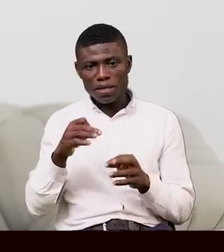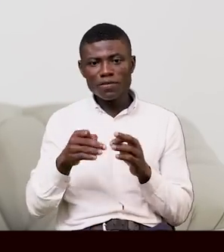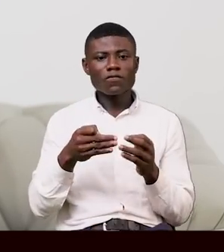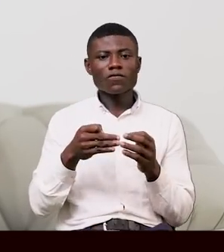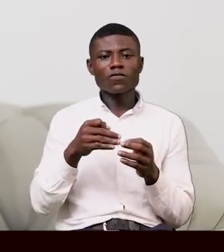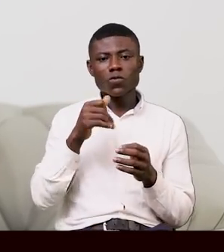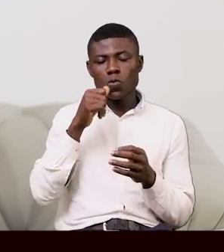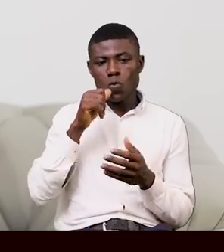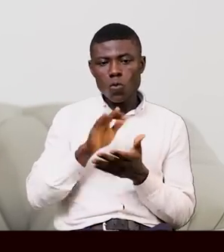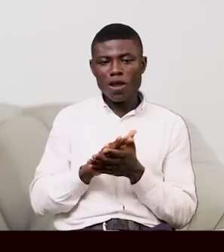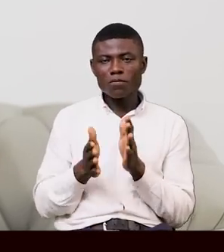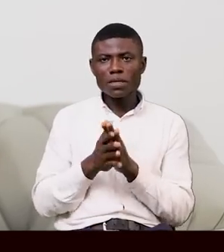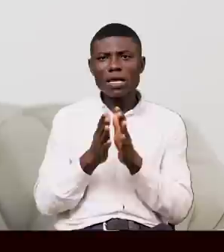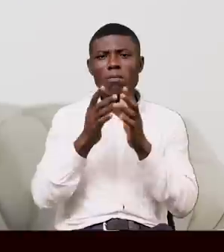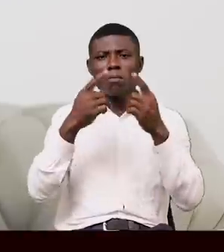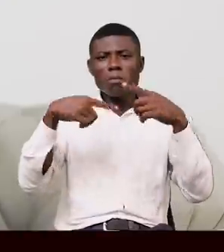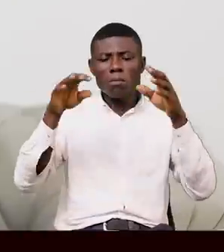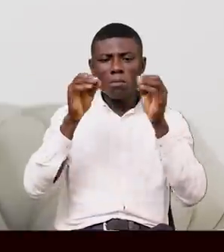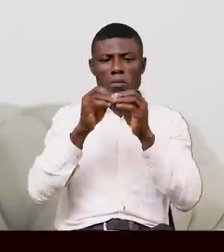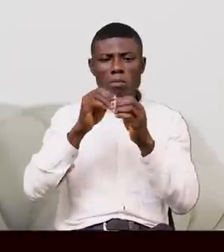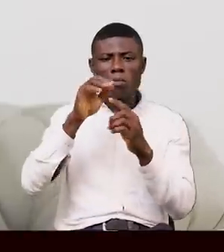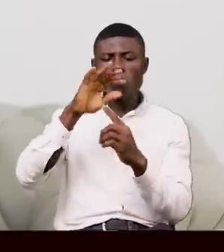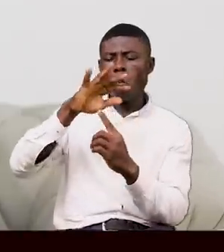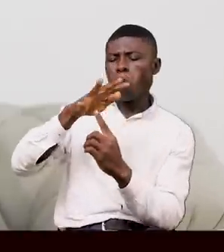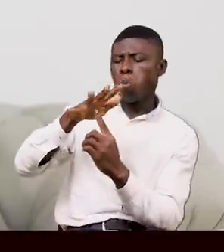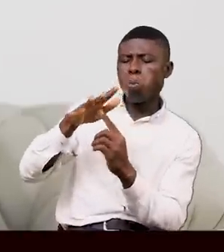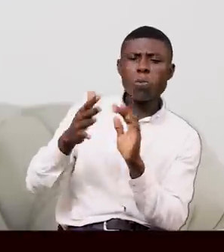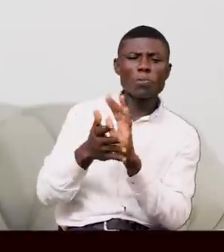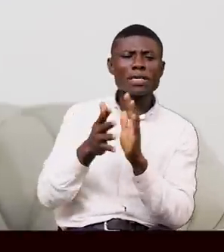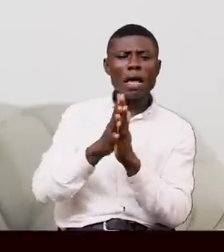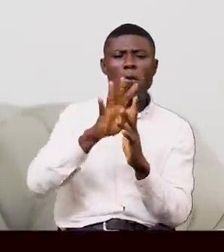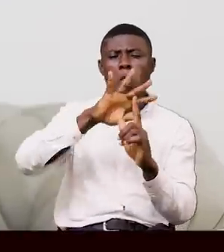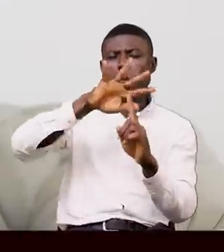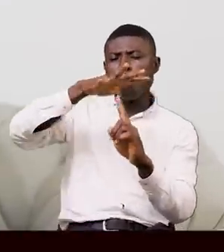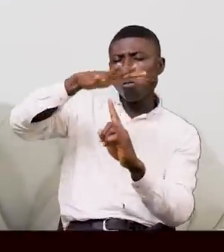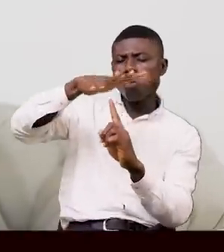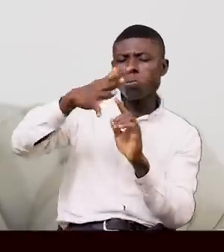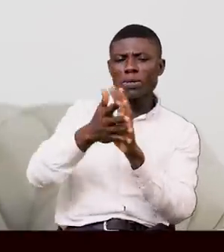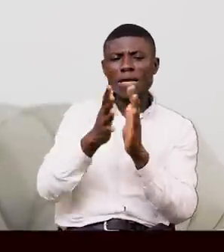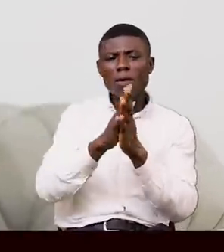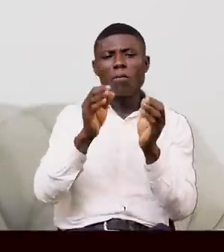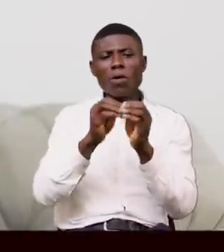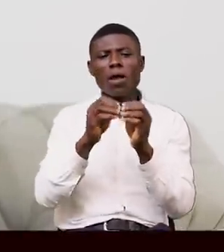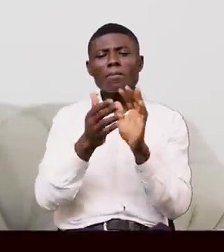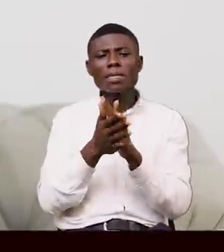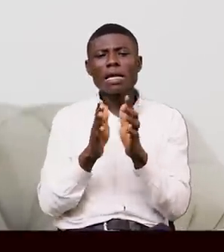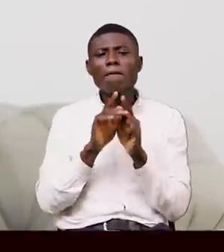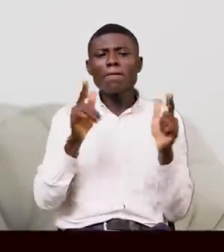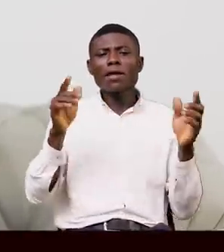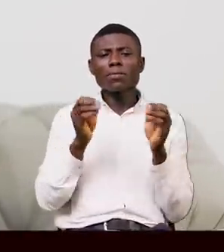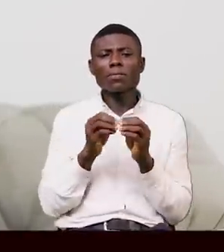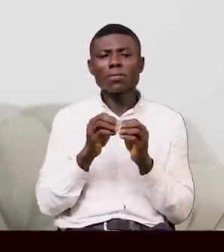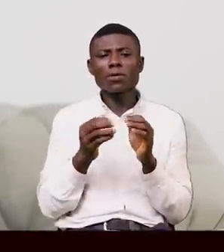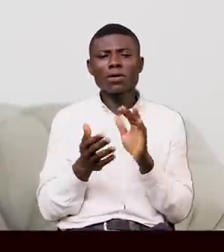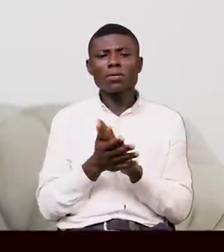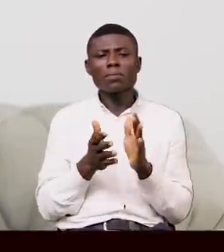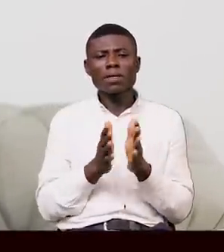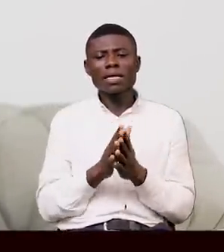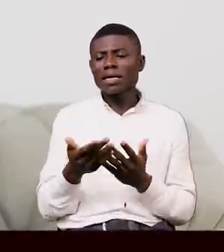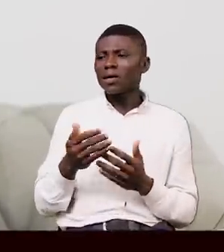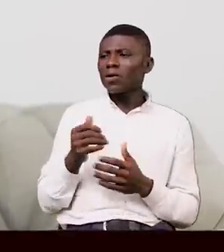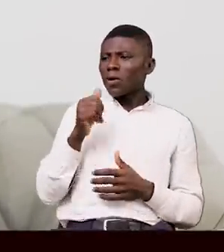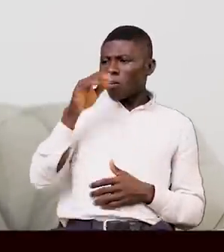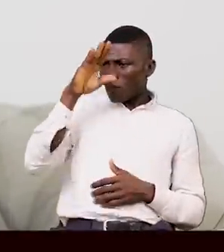fame nyame de nsroma o ye o mo yire no mo nsroma ma o mo hren a e be ye